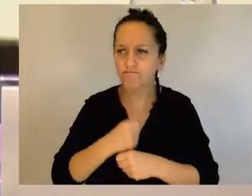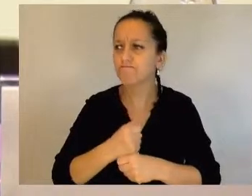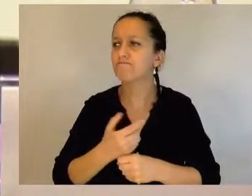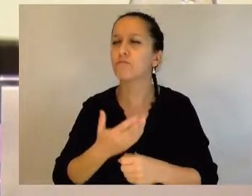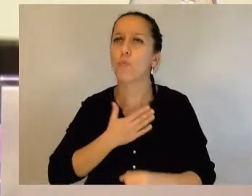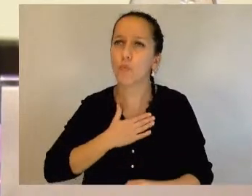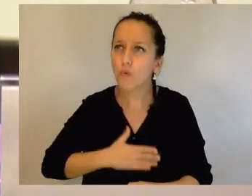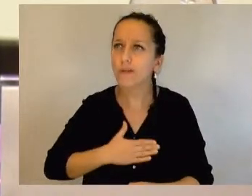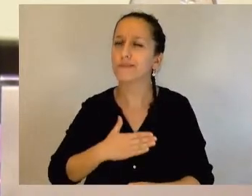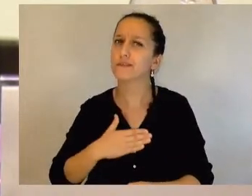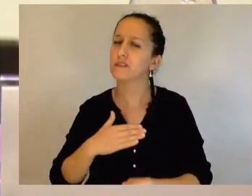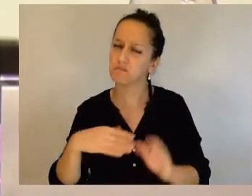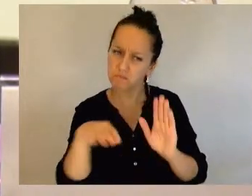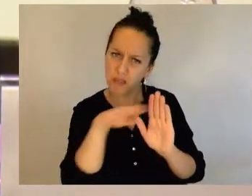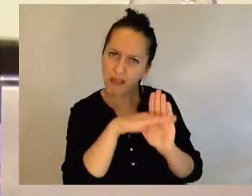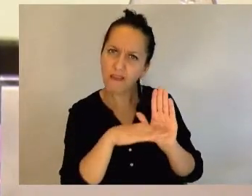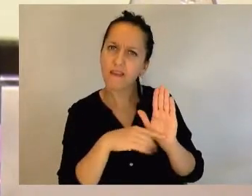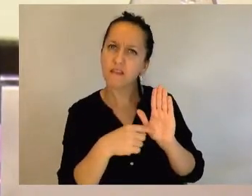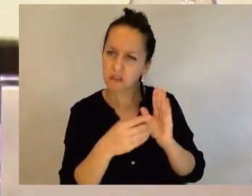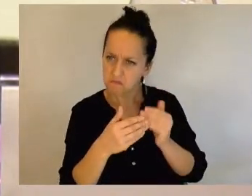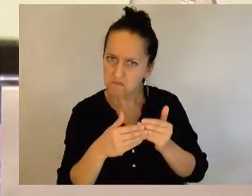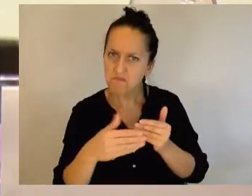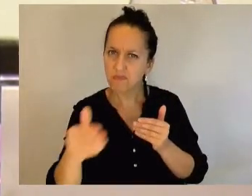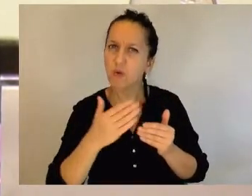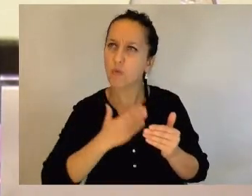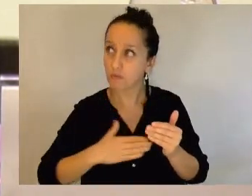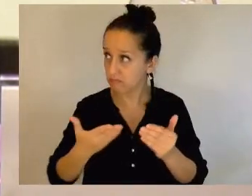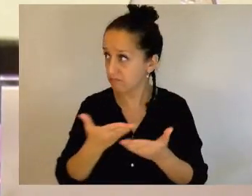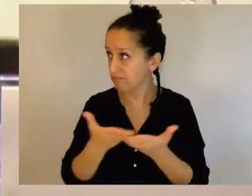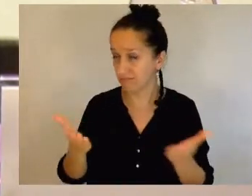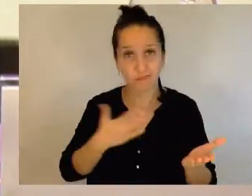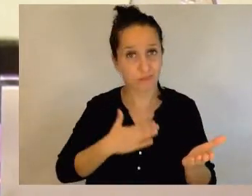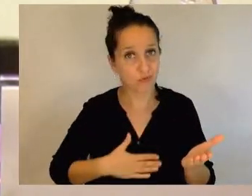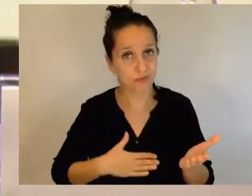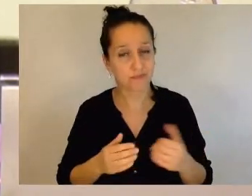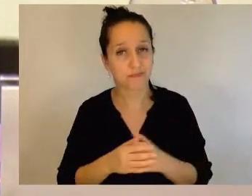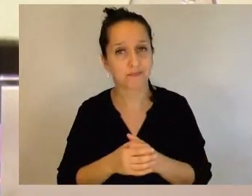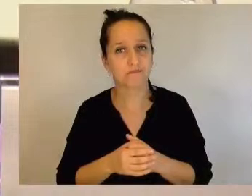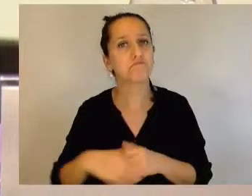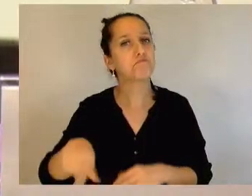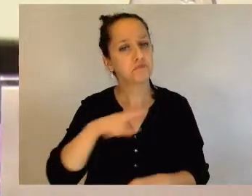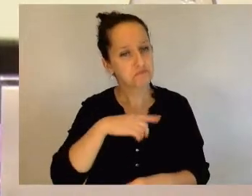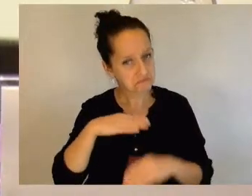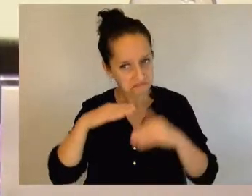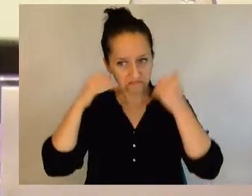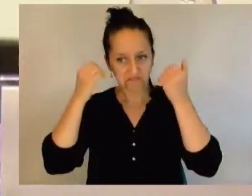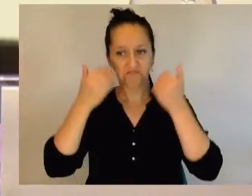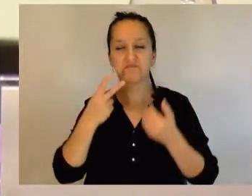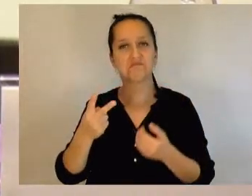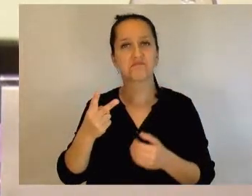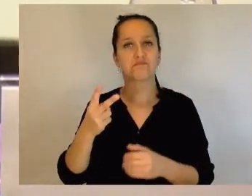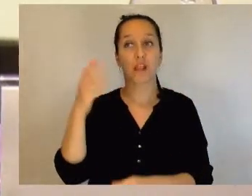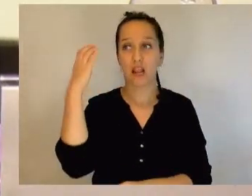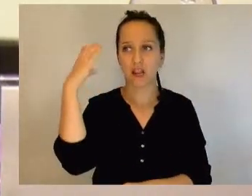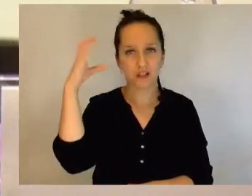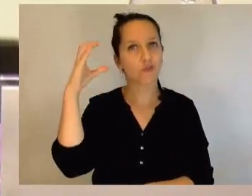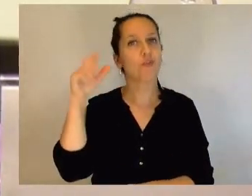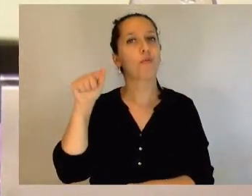of having the willingness of building an ambitious agenda. We see with satisfaction that